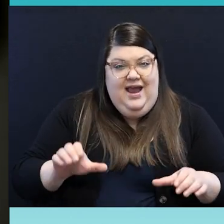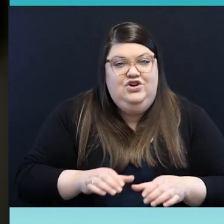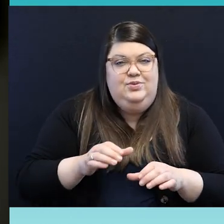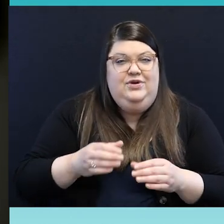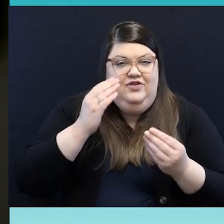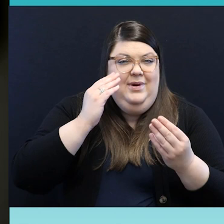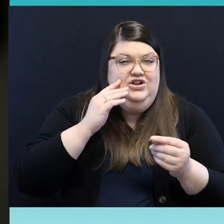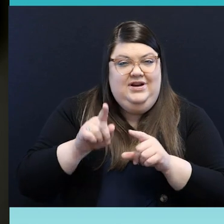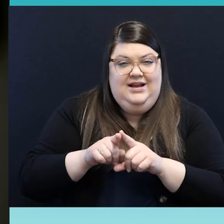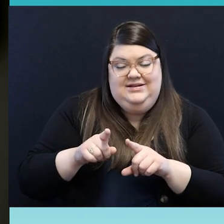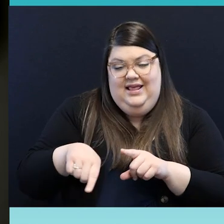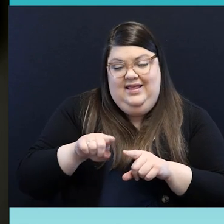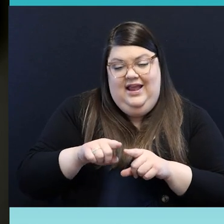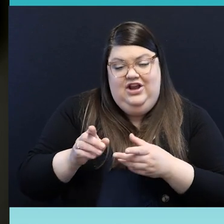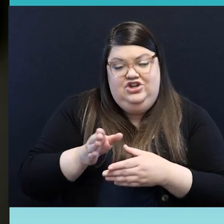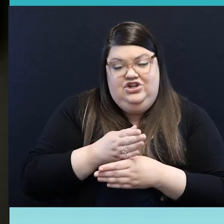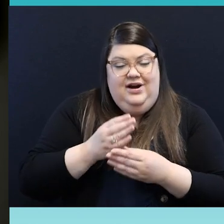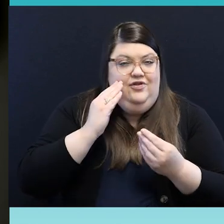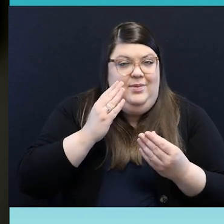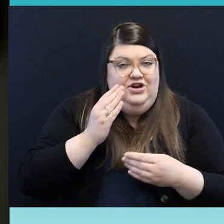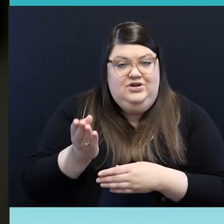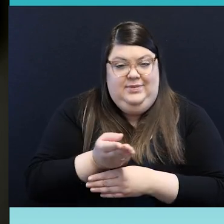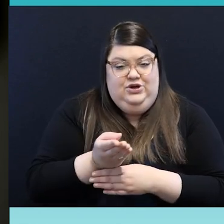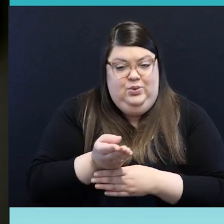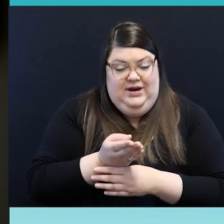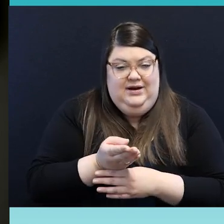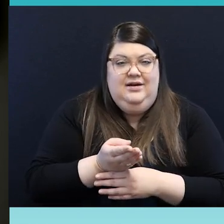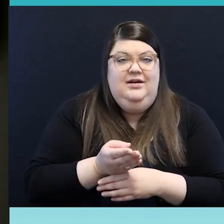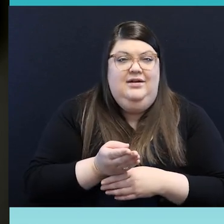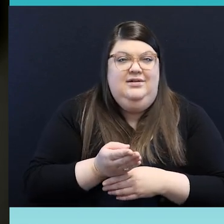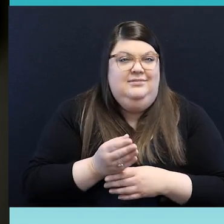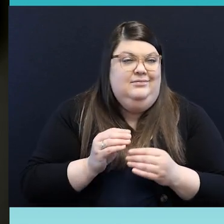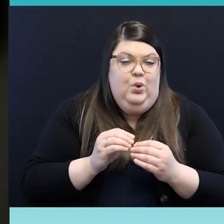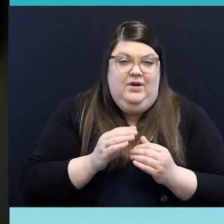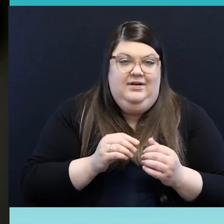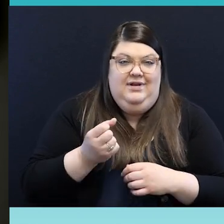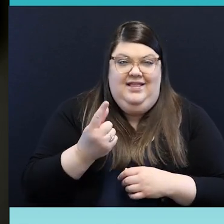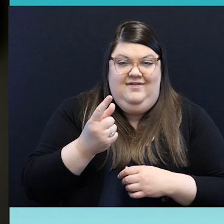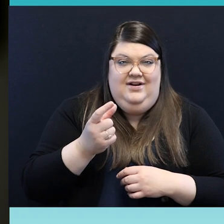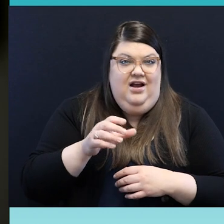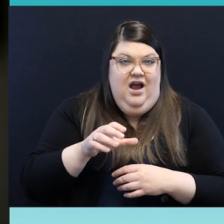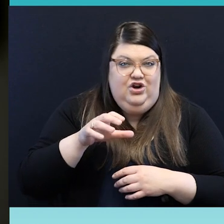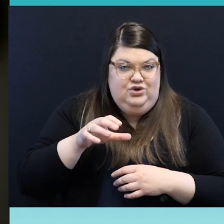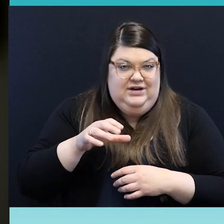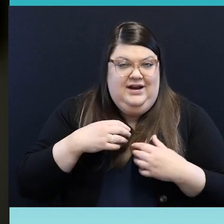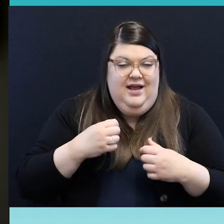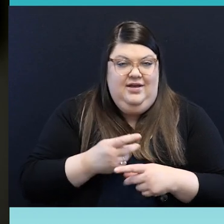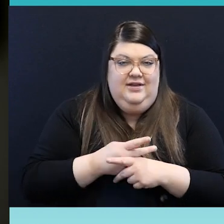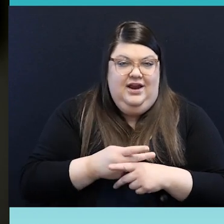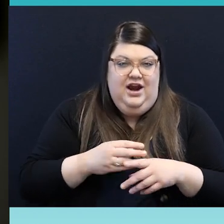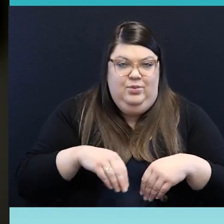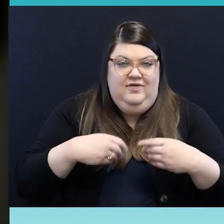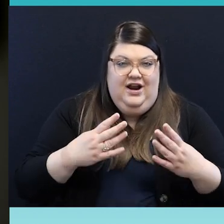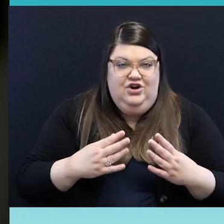as they share information between over 1,100 healthcare providers throughout the state